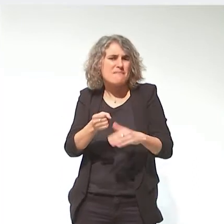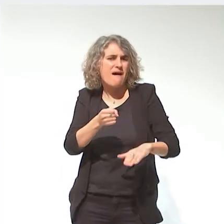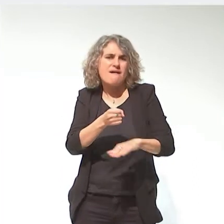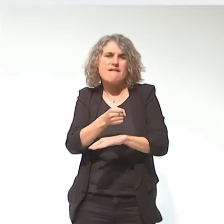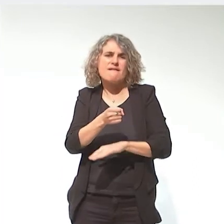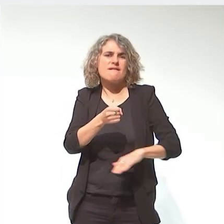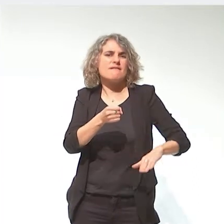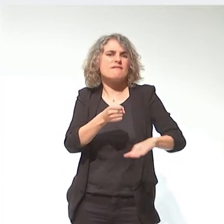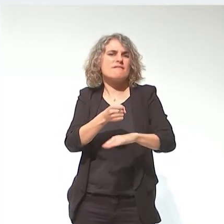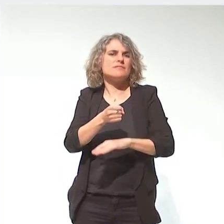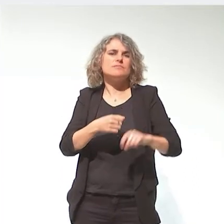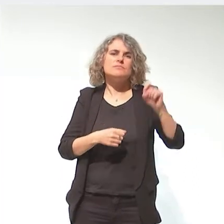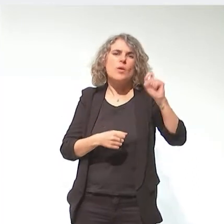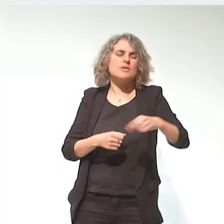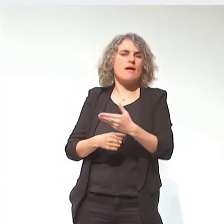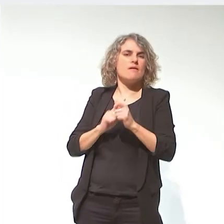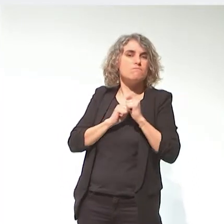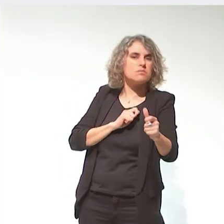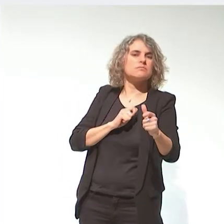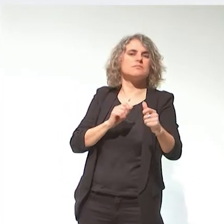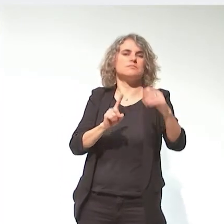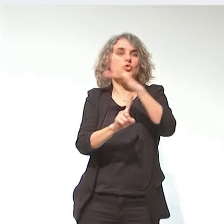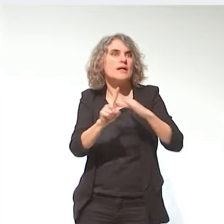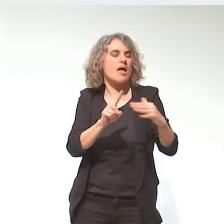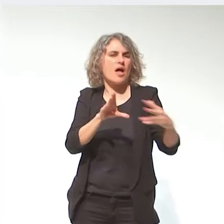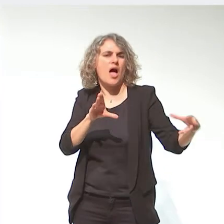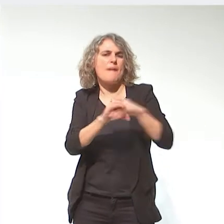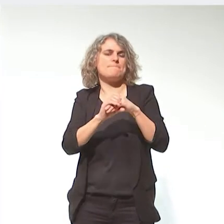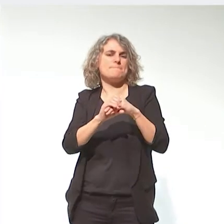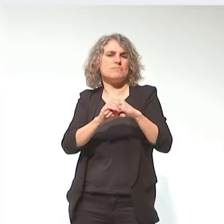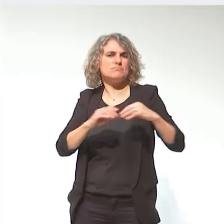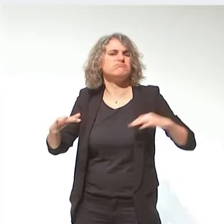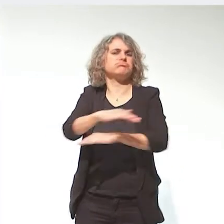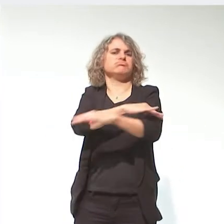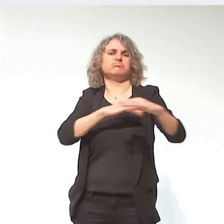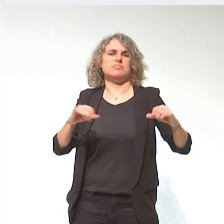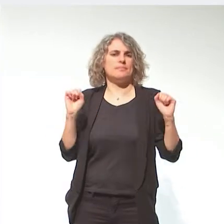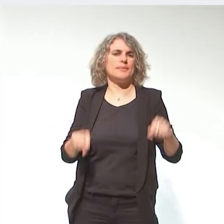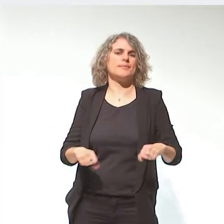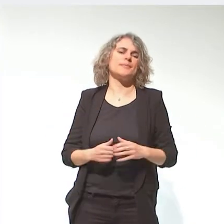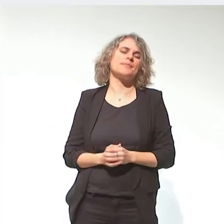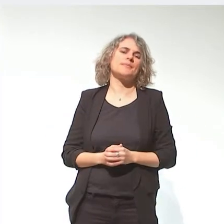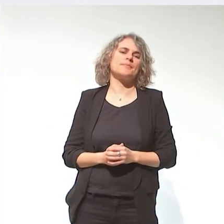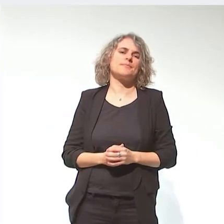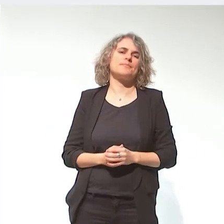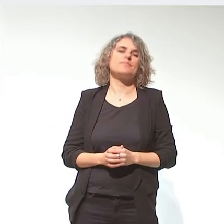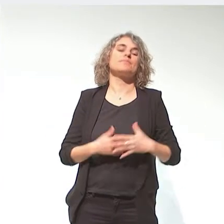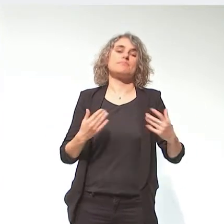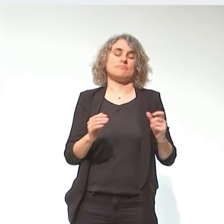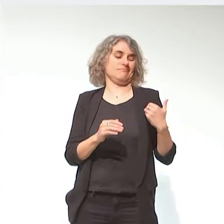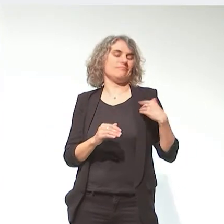of persons with disabilities in society. In 2019, the European Accessibility Act has been